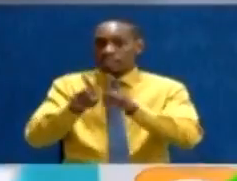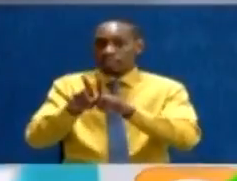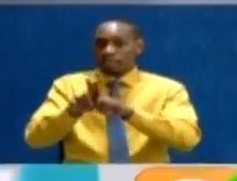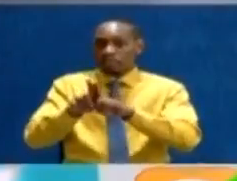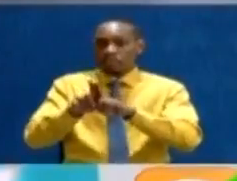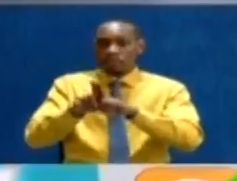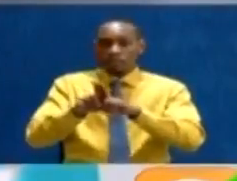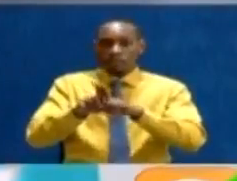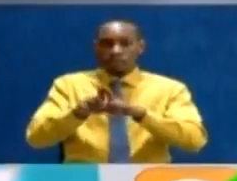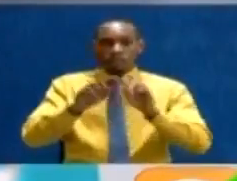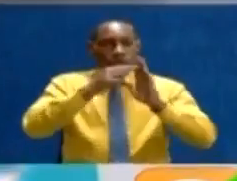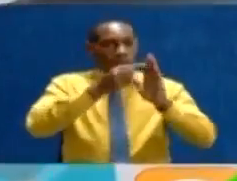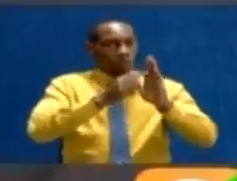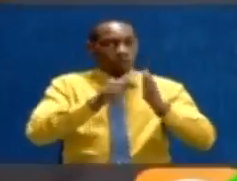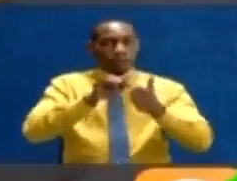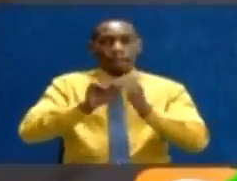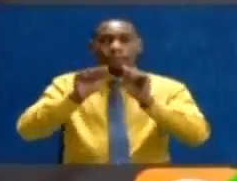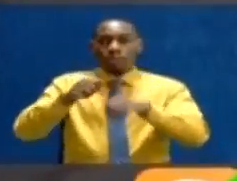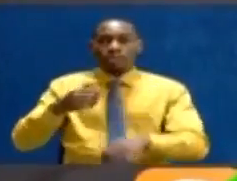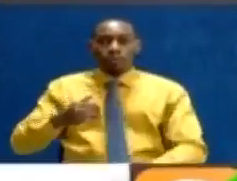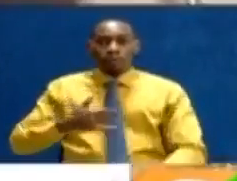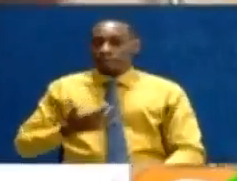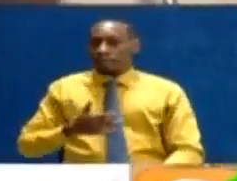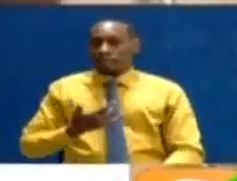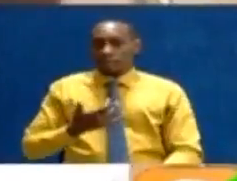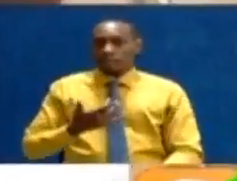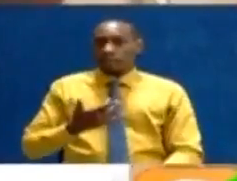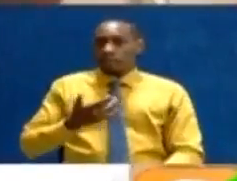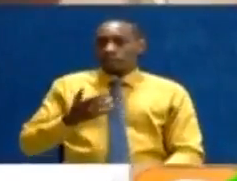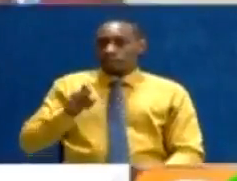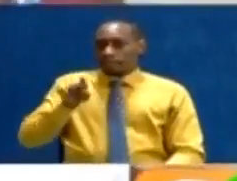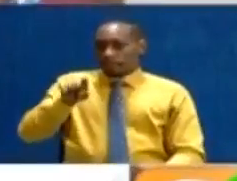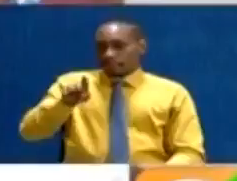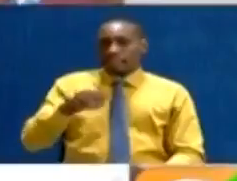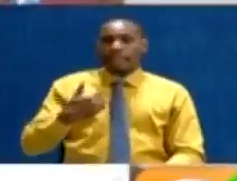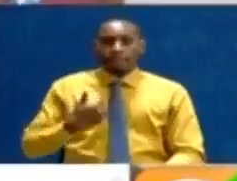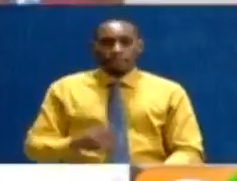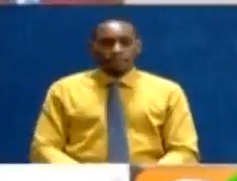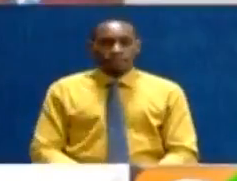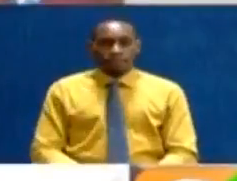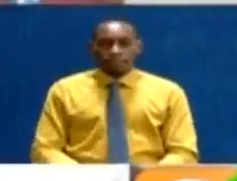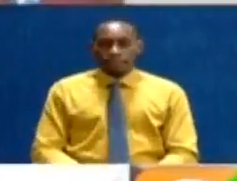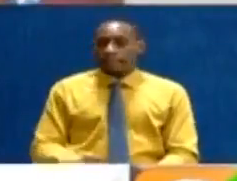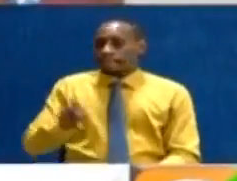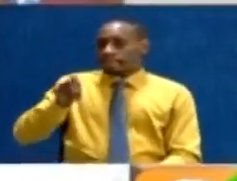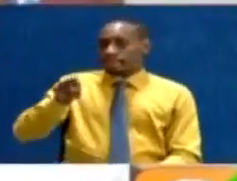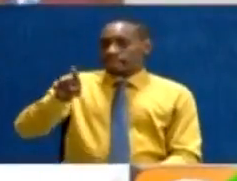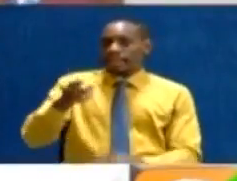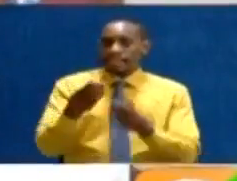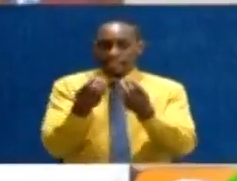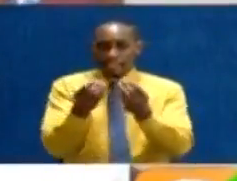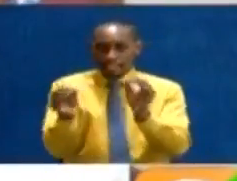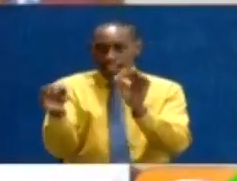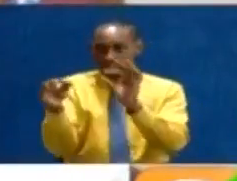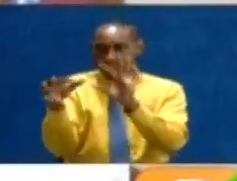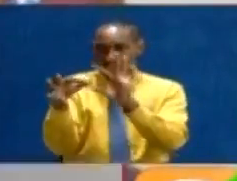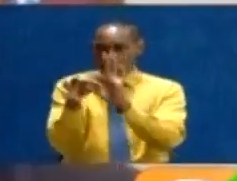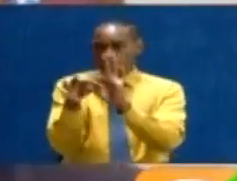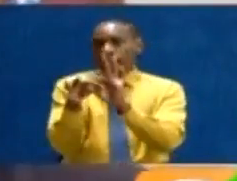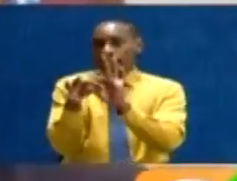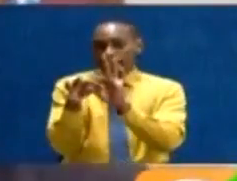used to manage the condition, may experience the entry of the SARS-CoV-2 virus. The virus finds it easier actually to attach. So